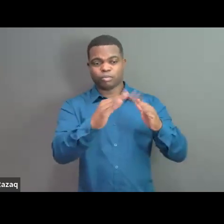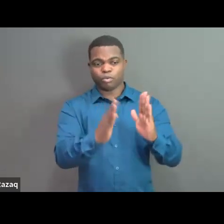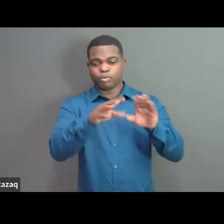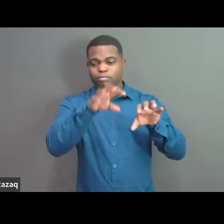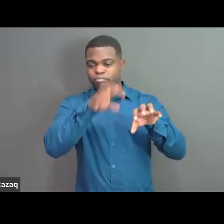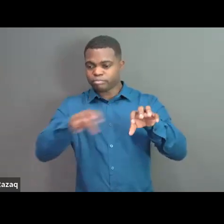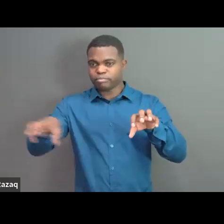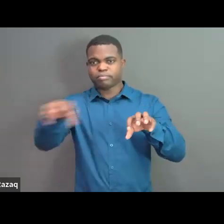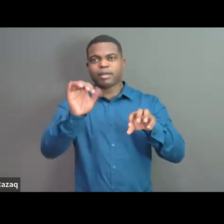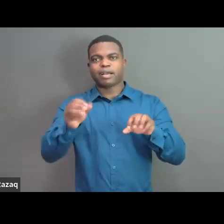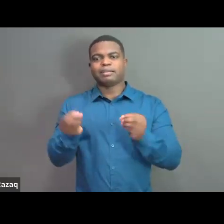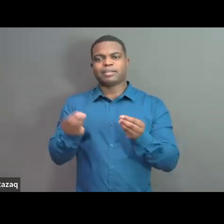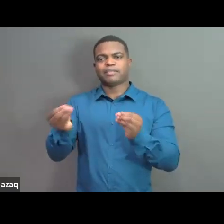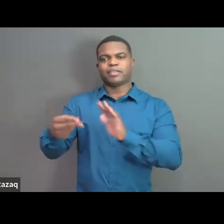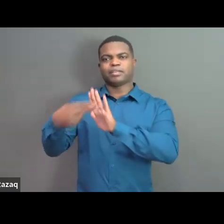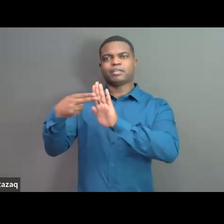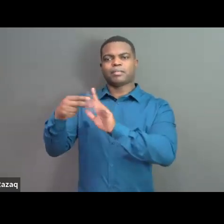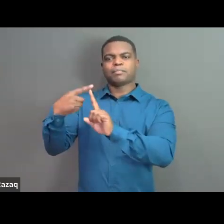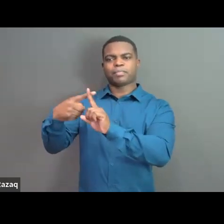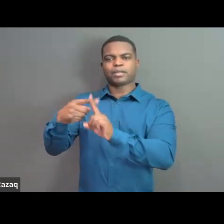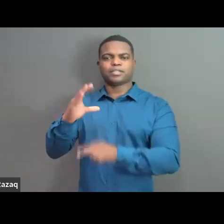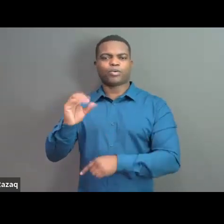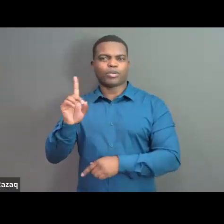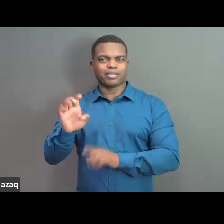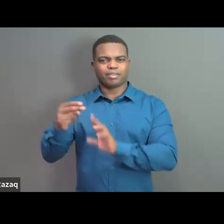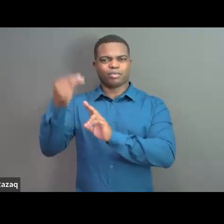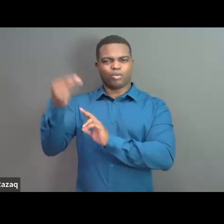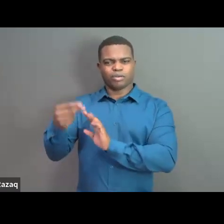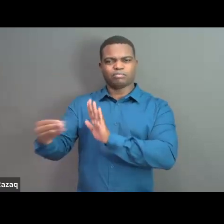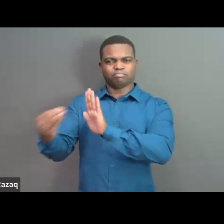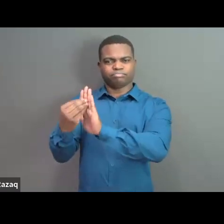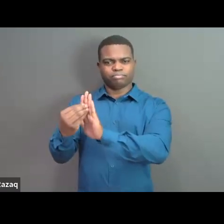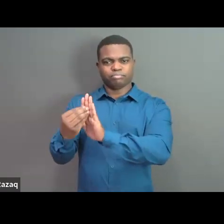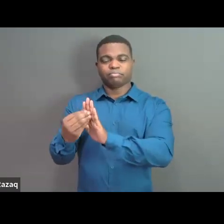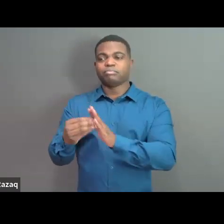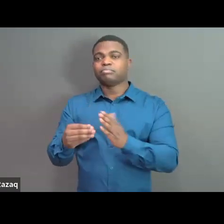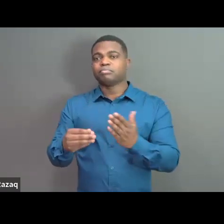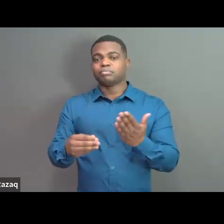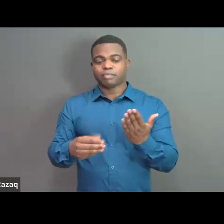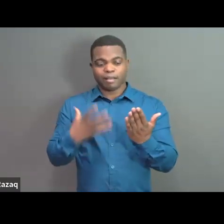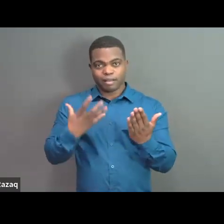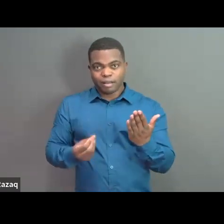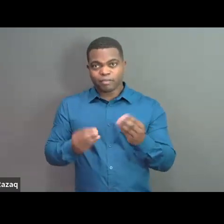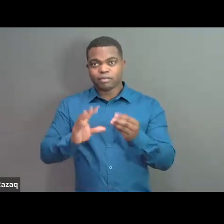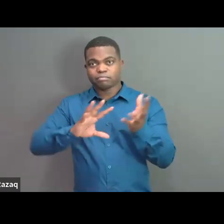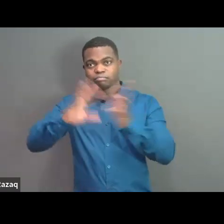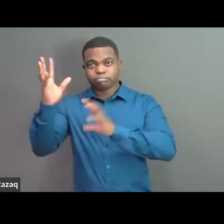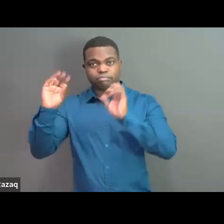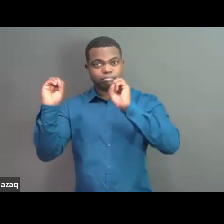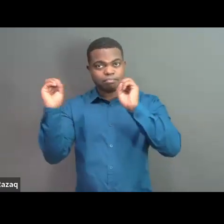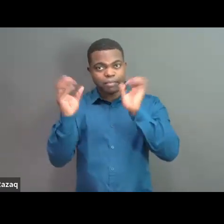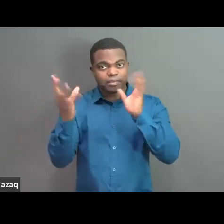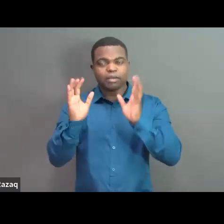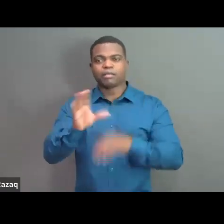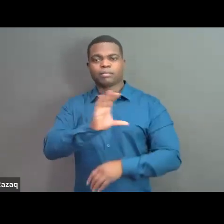for granted. If you have an address, you can easily call an Uber, or you feel like having a